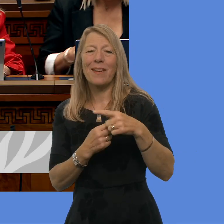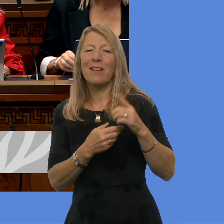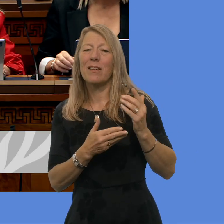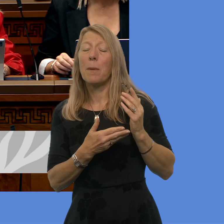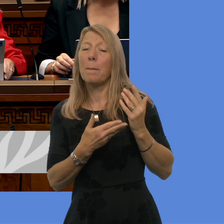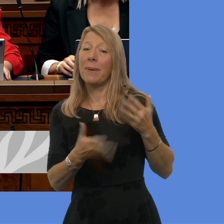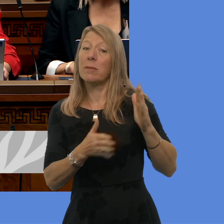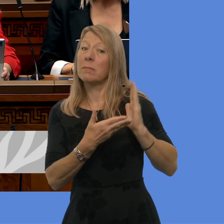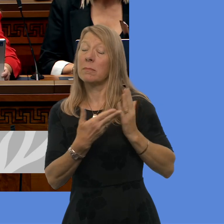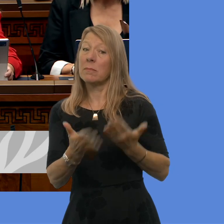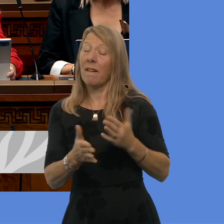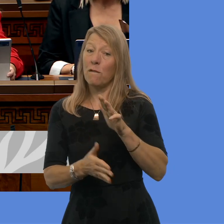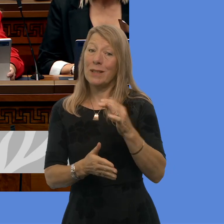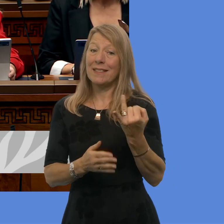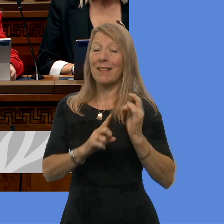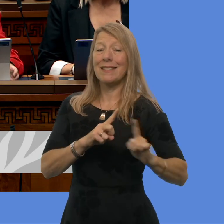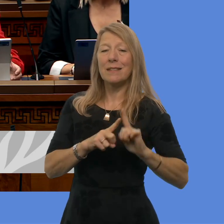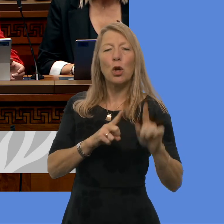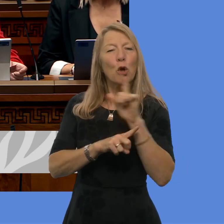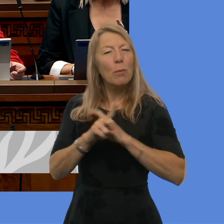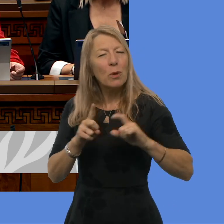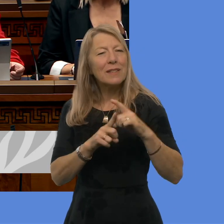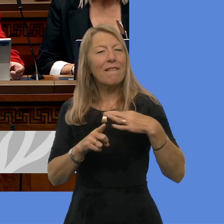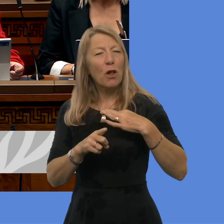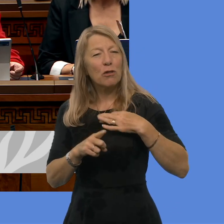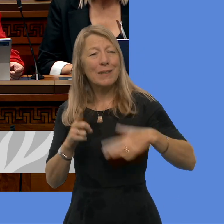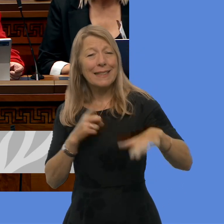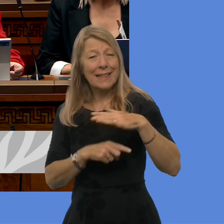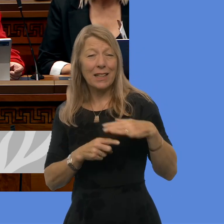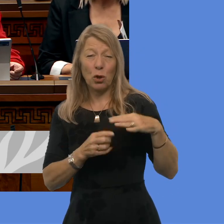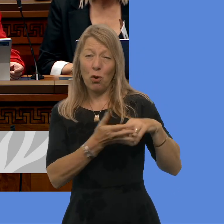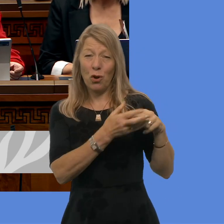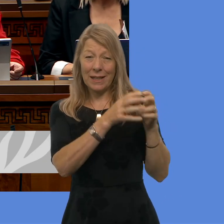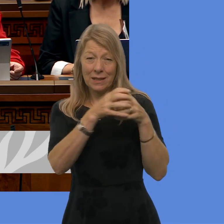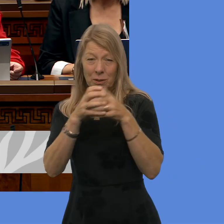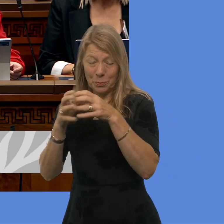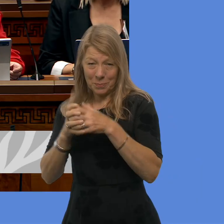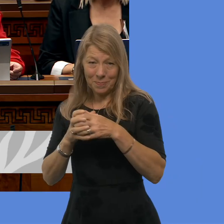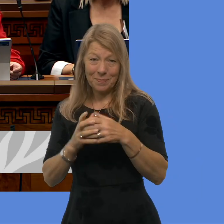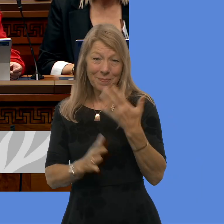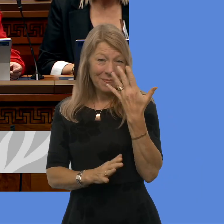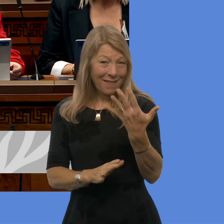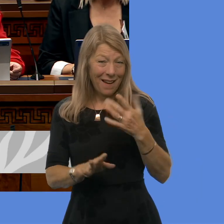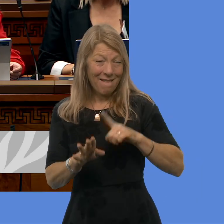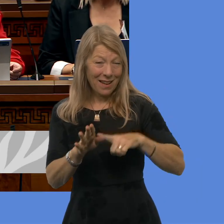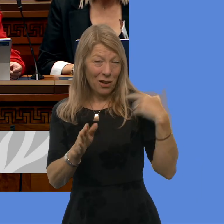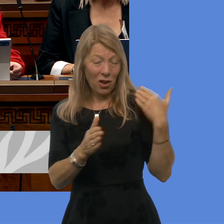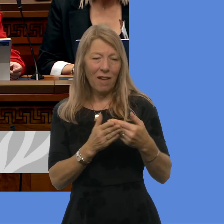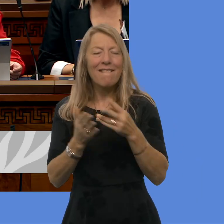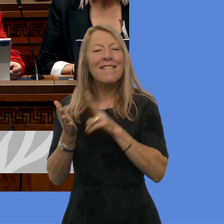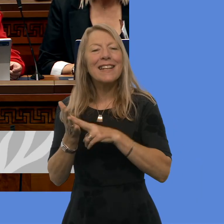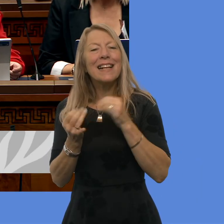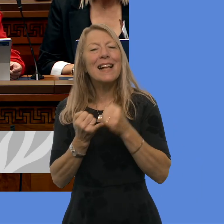sector partner organisations. Over the last five full years of delivery, VSS has supported an average